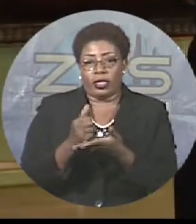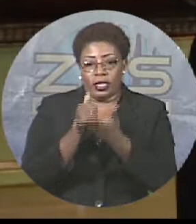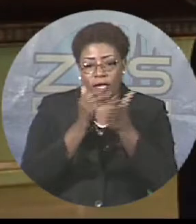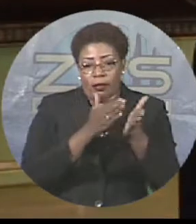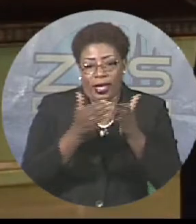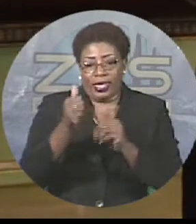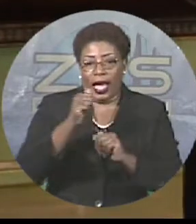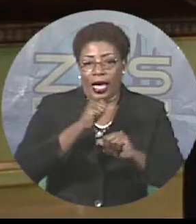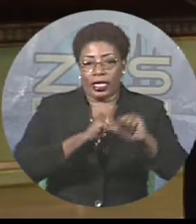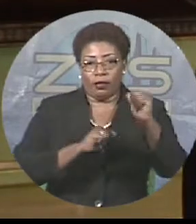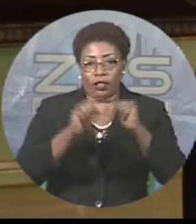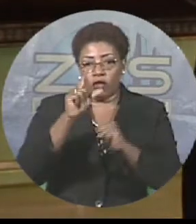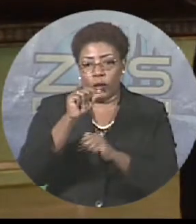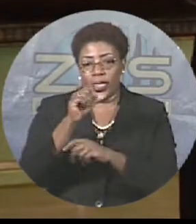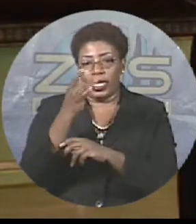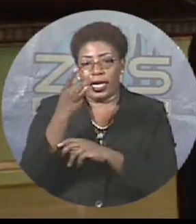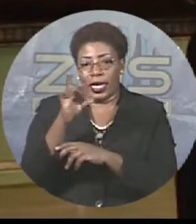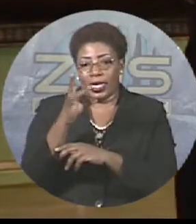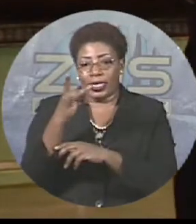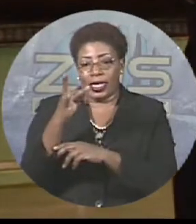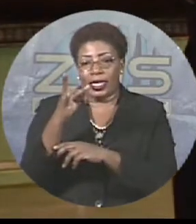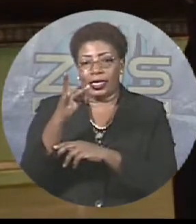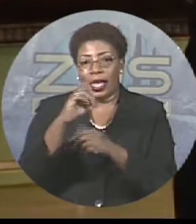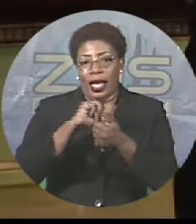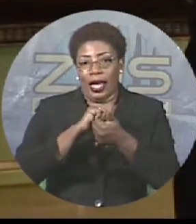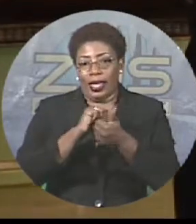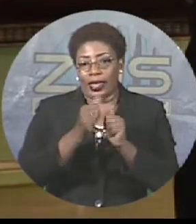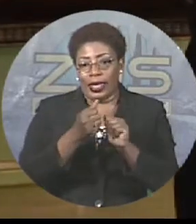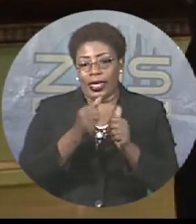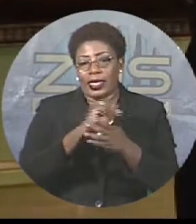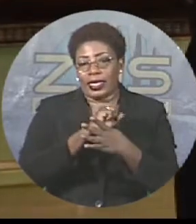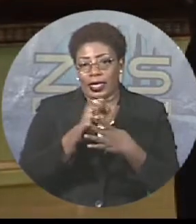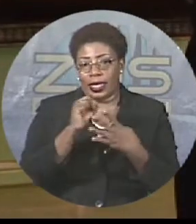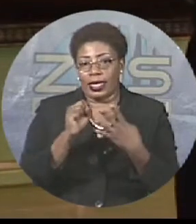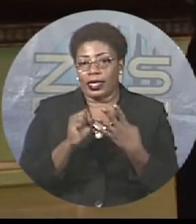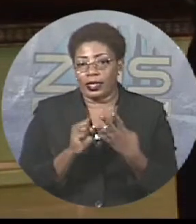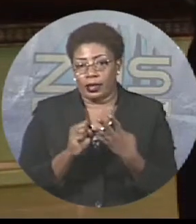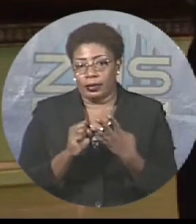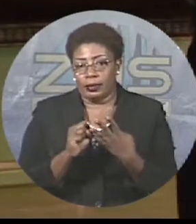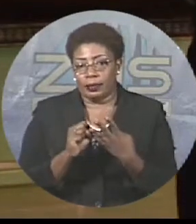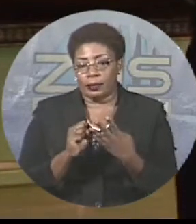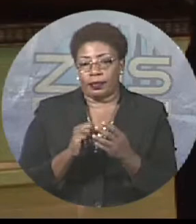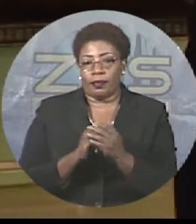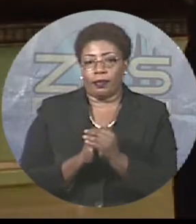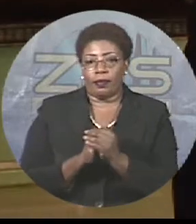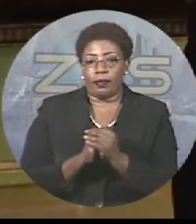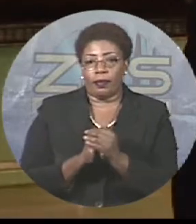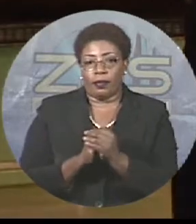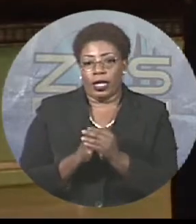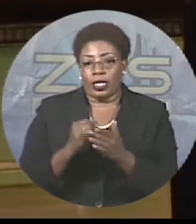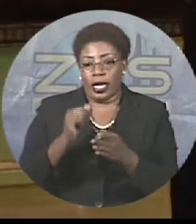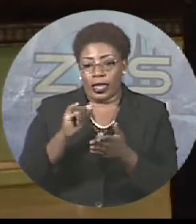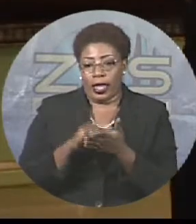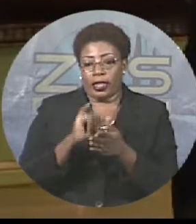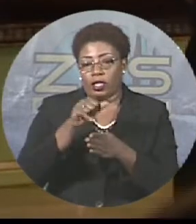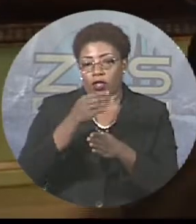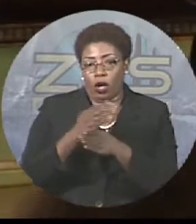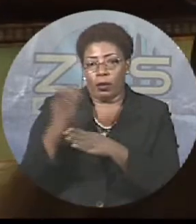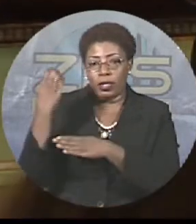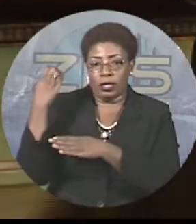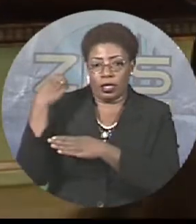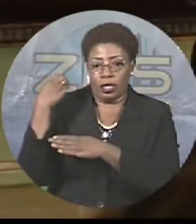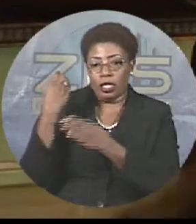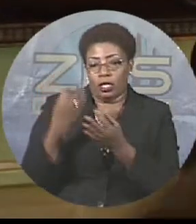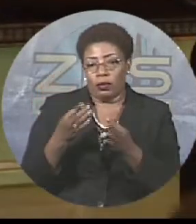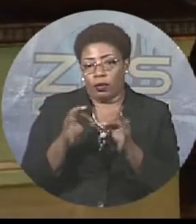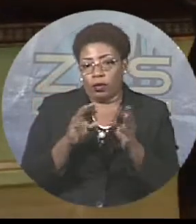activities for the 2018 athletic season. We believe that the role of the CEO is vital